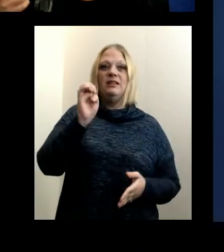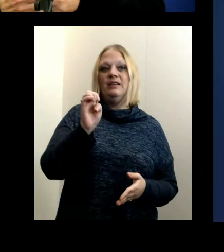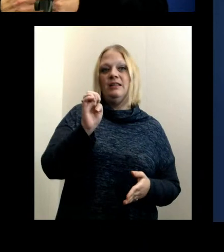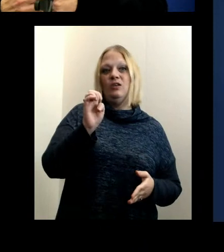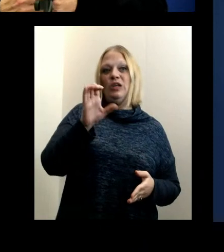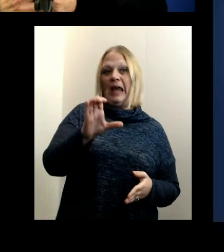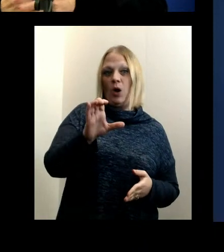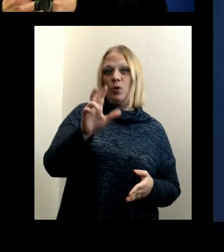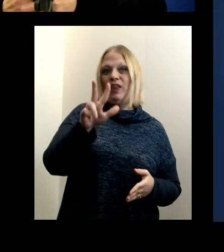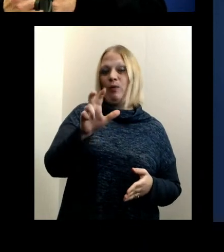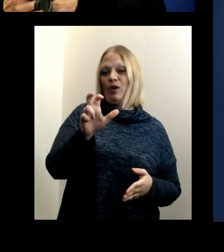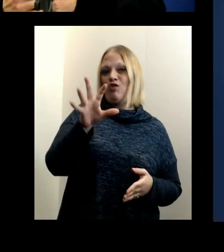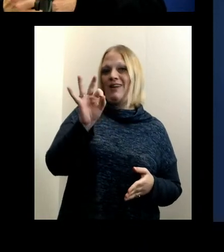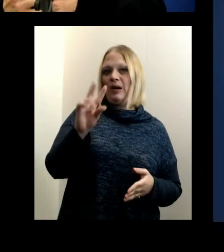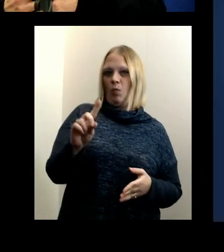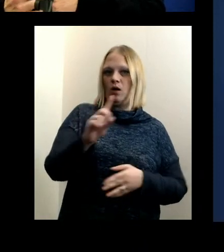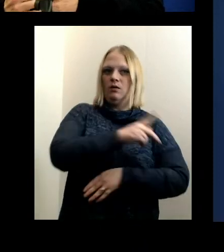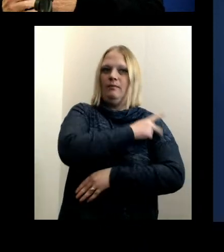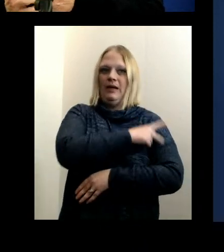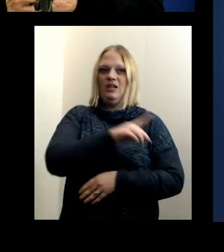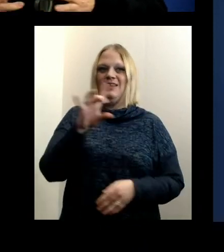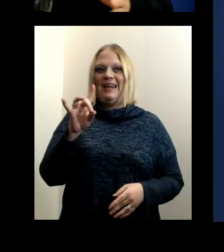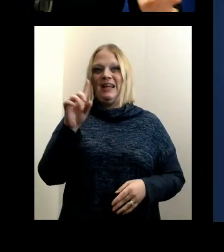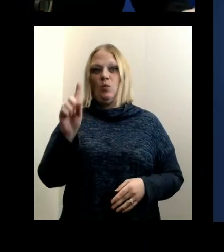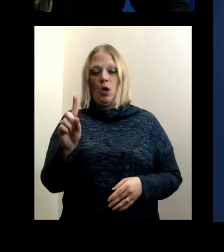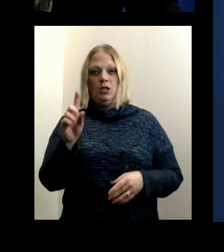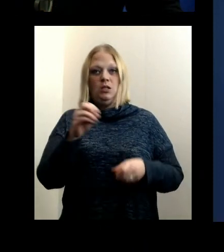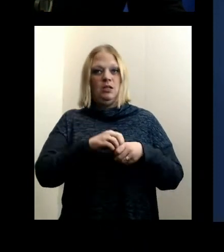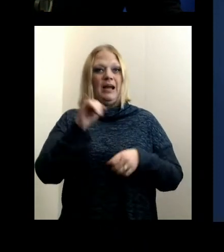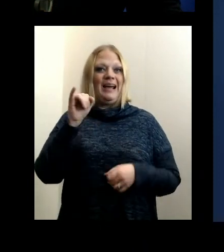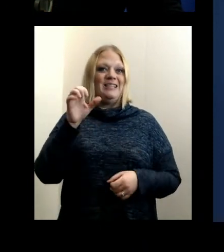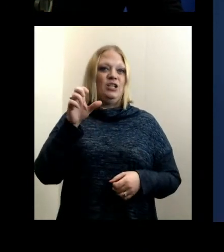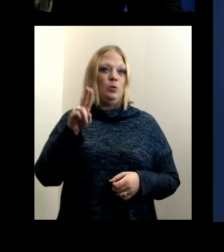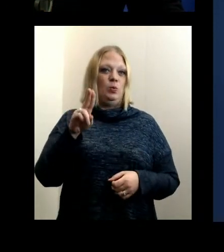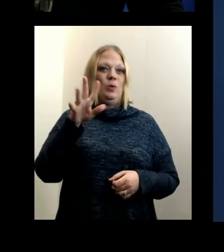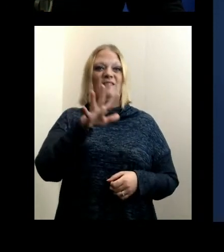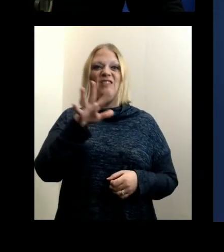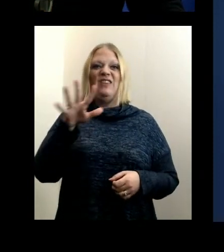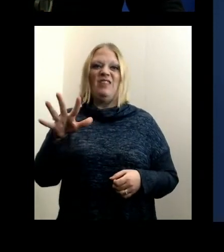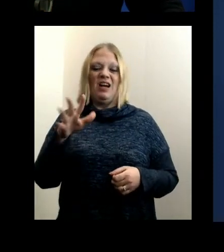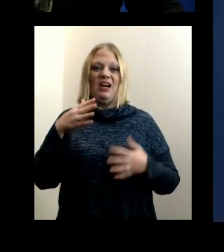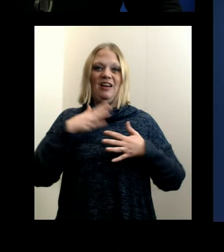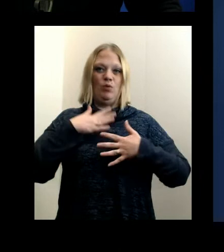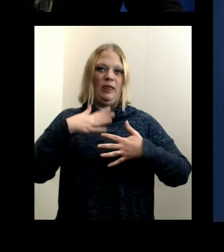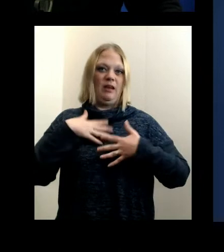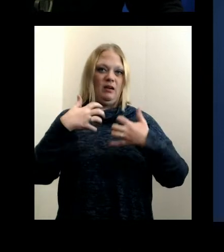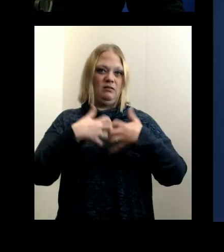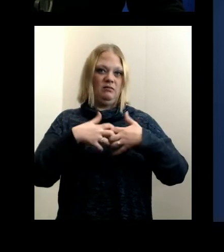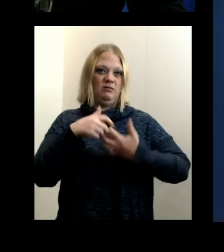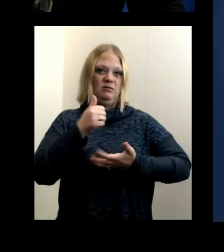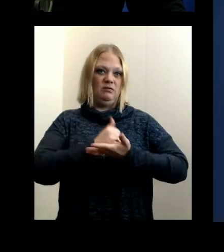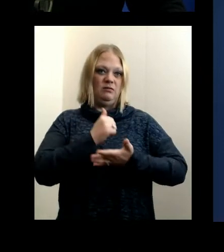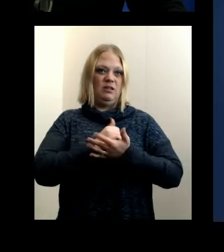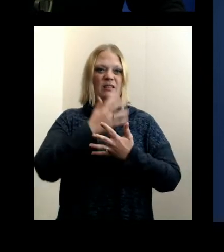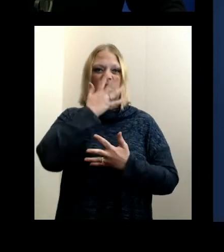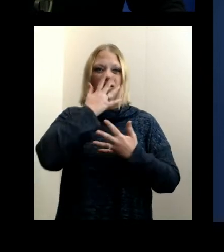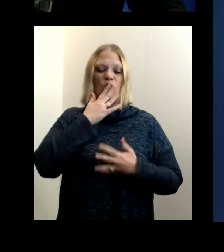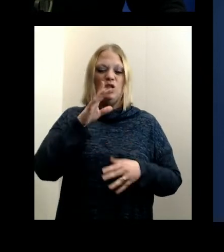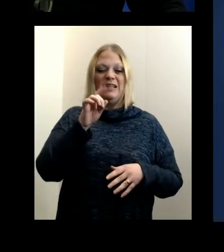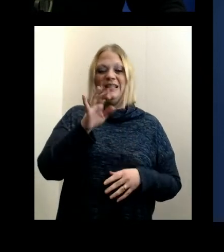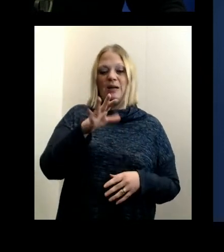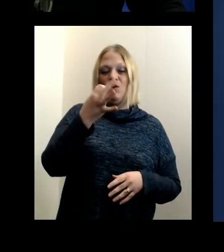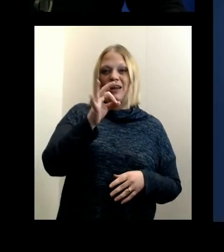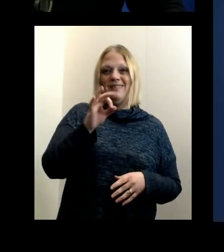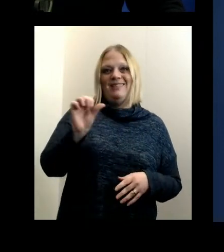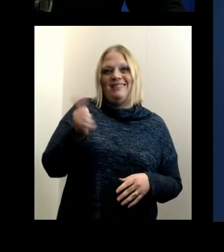391 patients in Erie County hospitals, 81 in the ICU. 55 had an airway assist. Unfortunately, on the 19th, 10 had died in